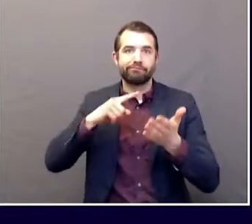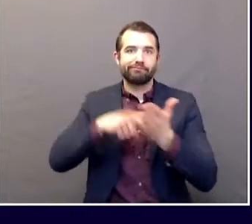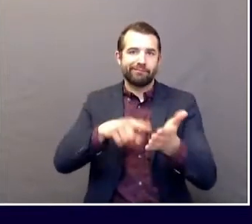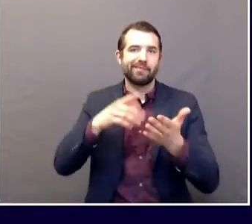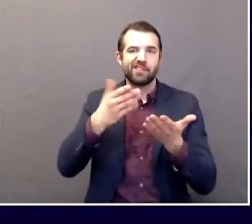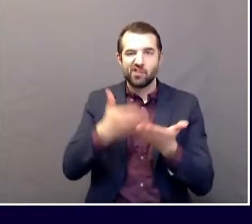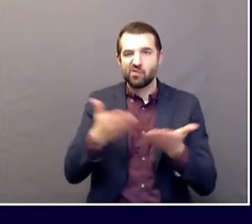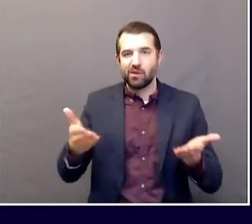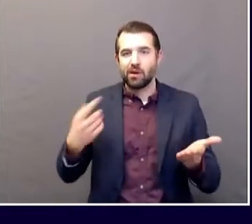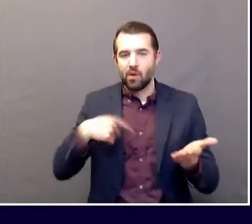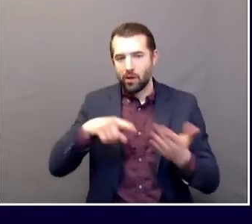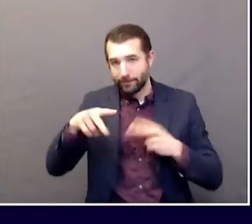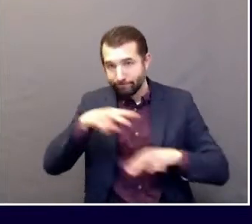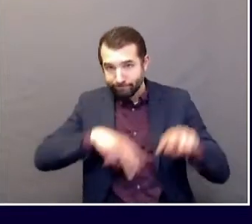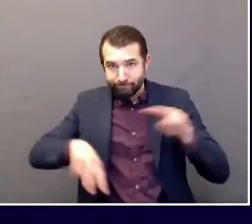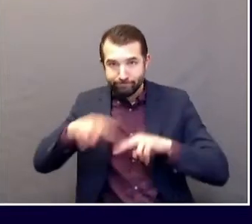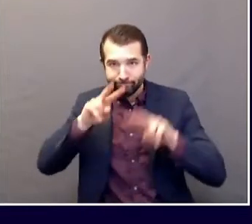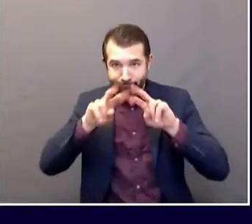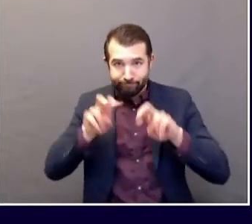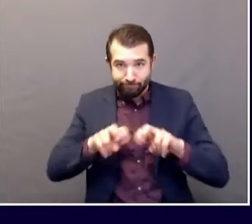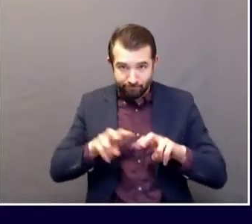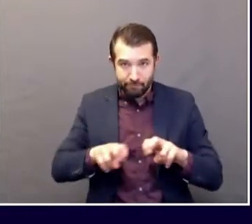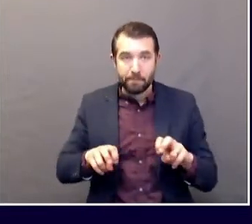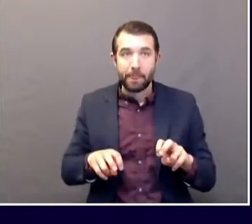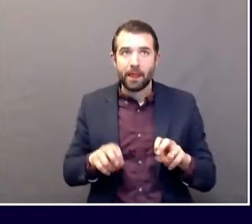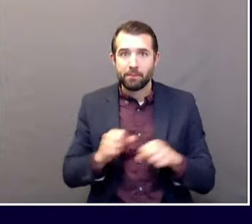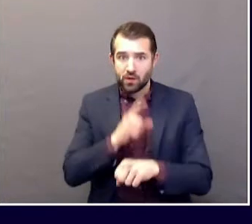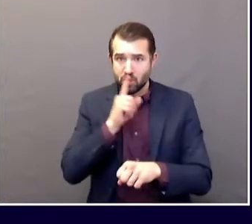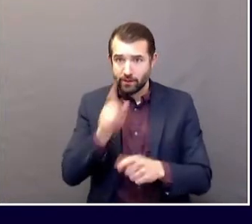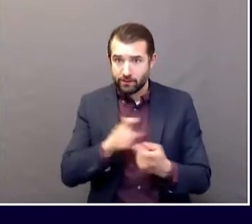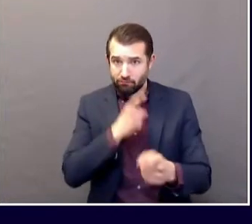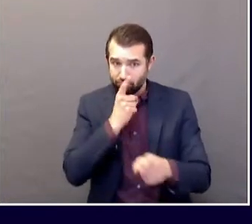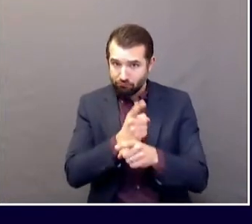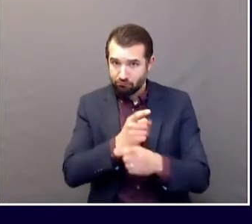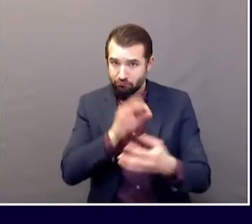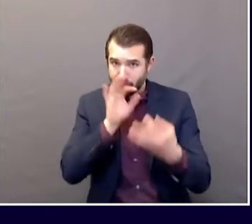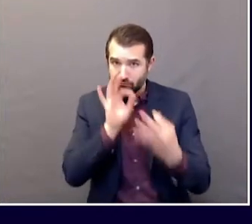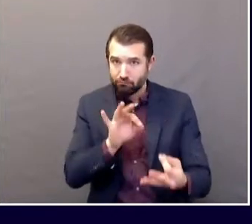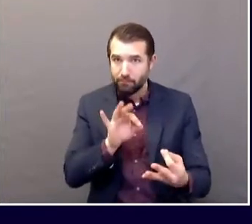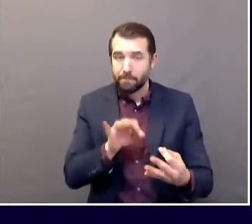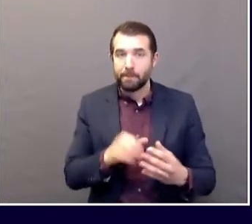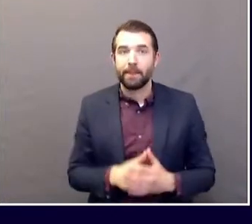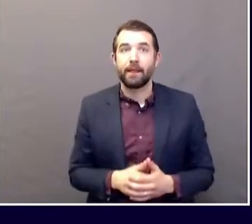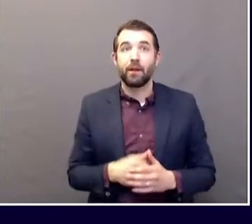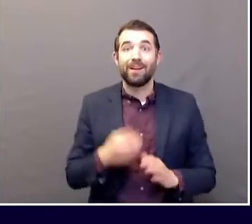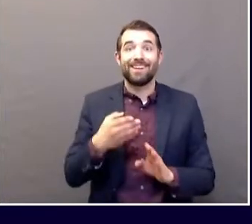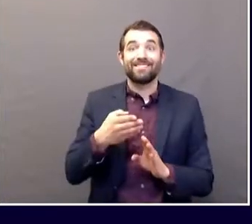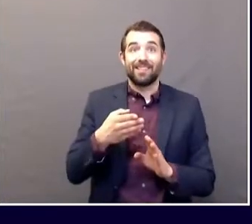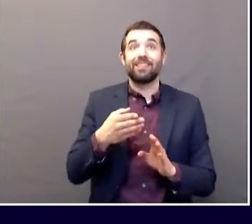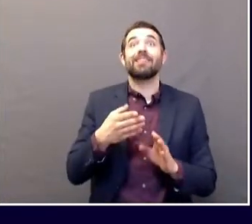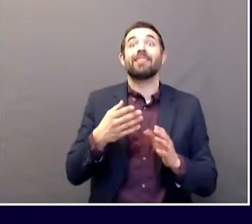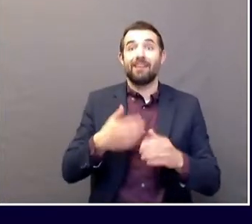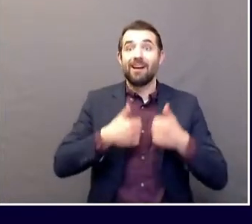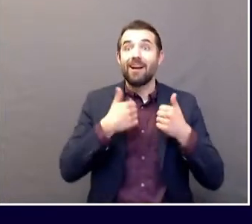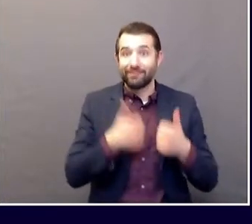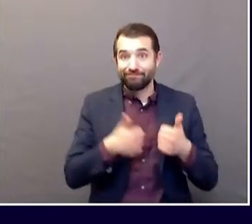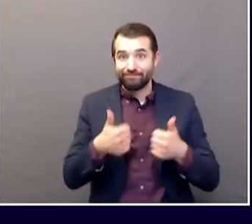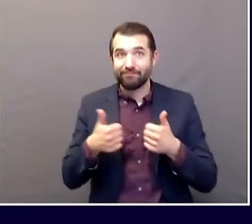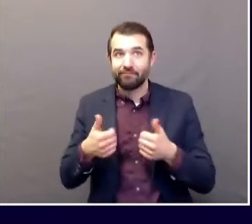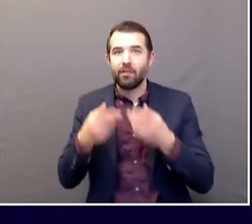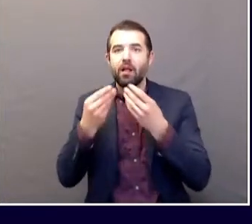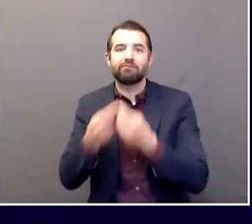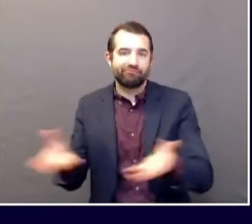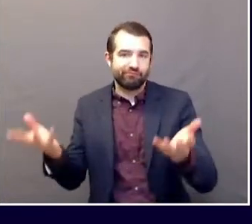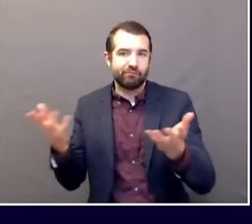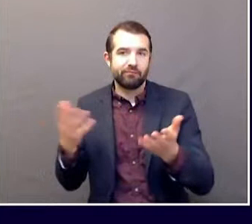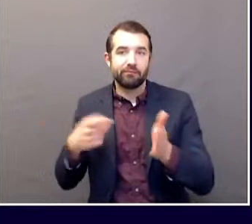example, in the setting of an N95 mask, we would take a number of their samples and actually do a fit testing on them. We would put them